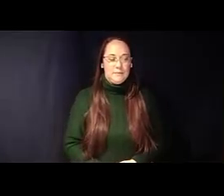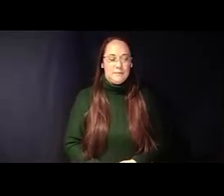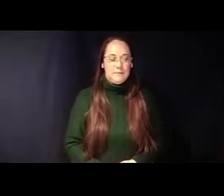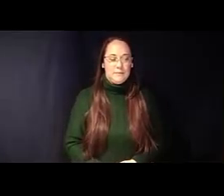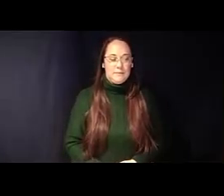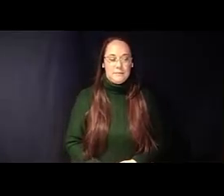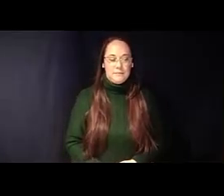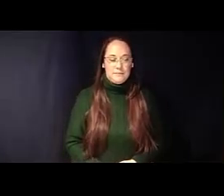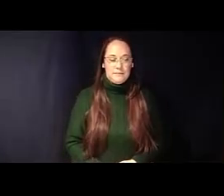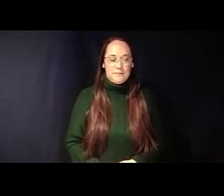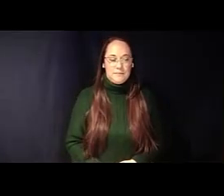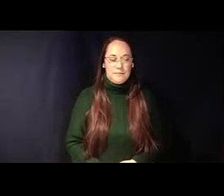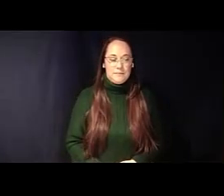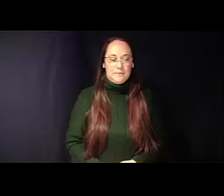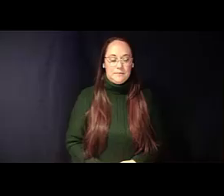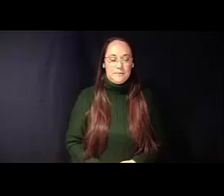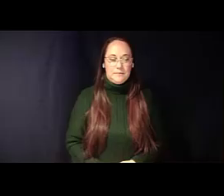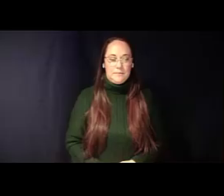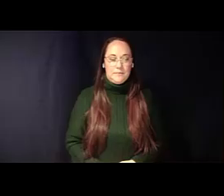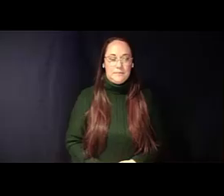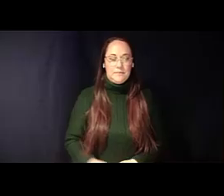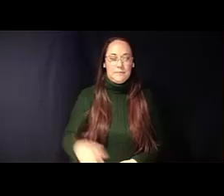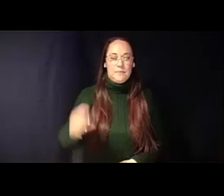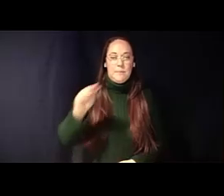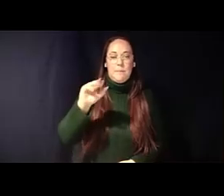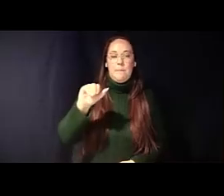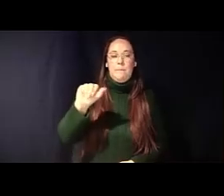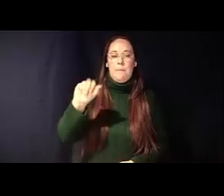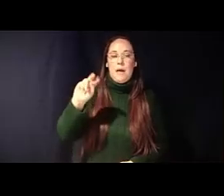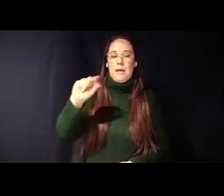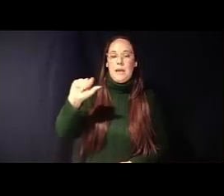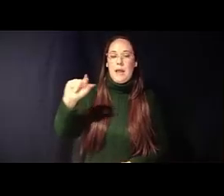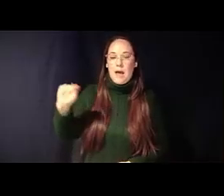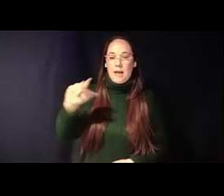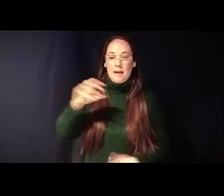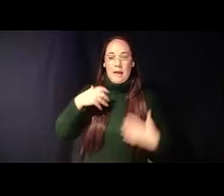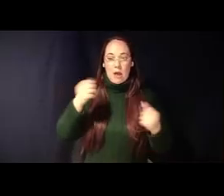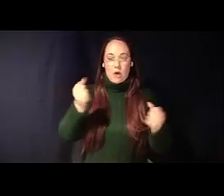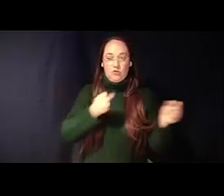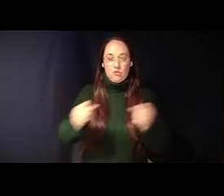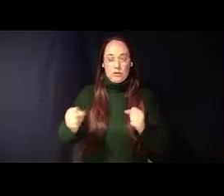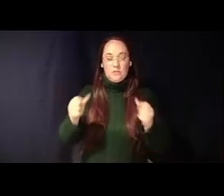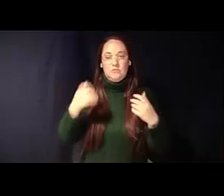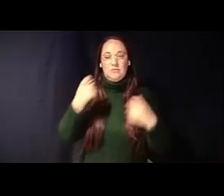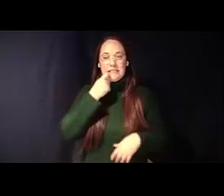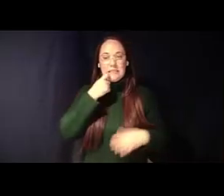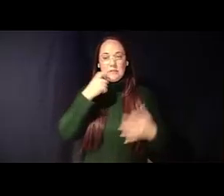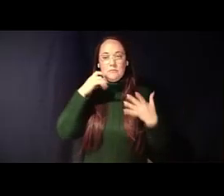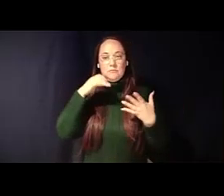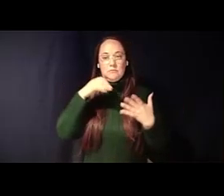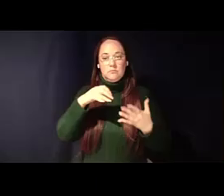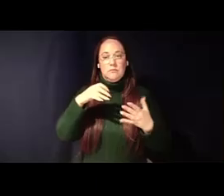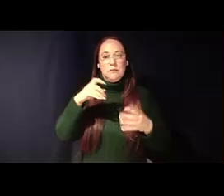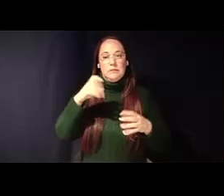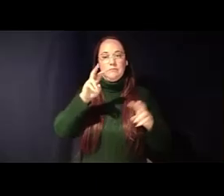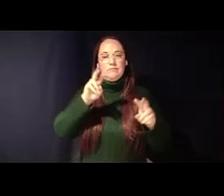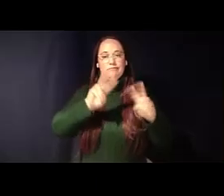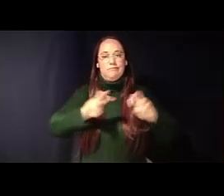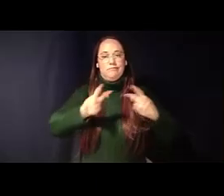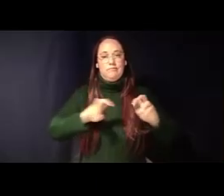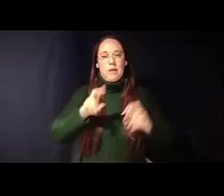questions about the presentation by Manat today. Thank you for the engagement today. Next slide, please.